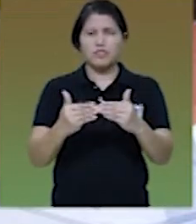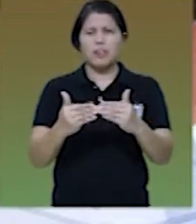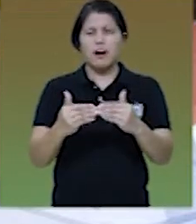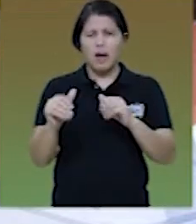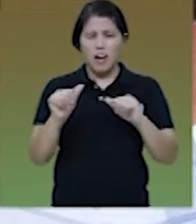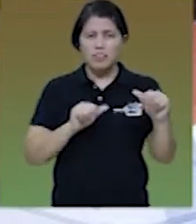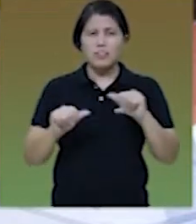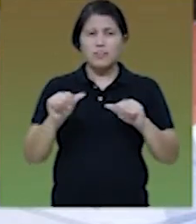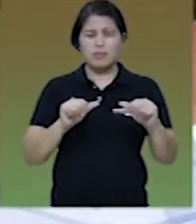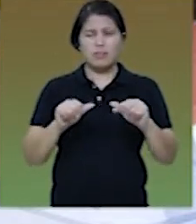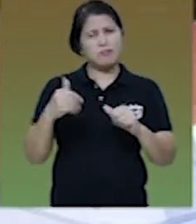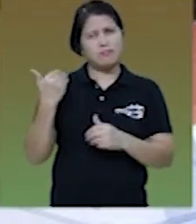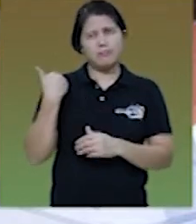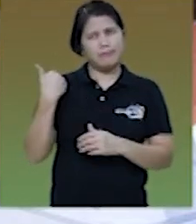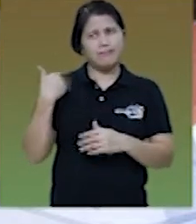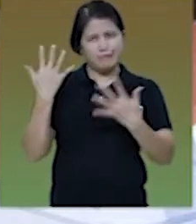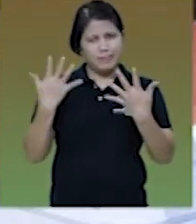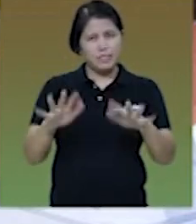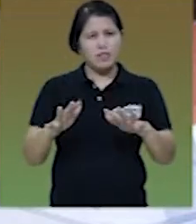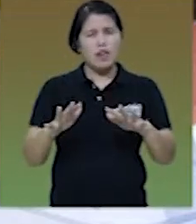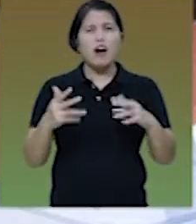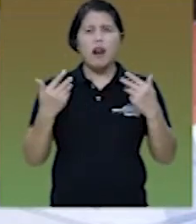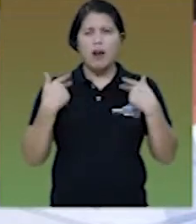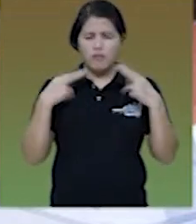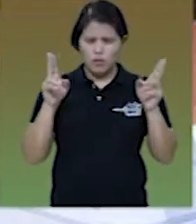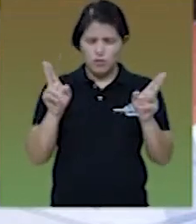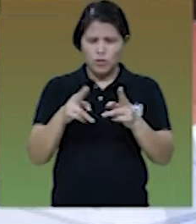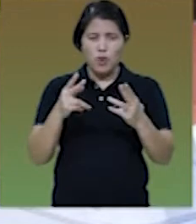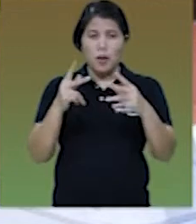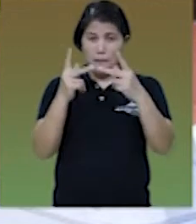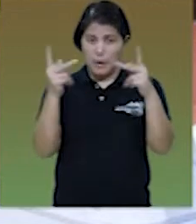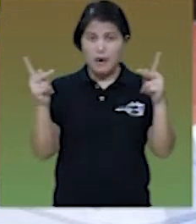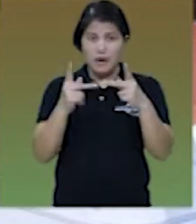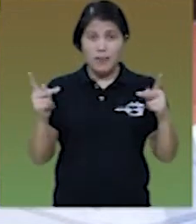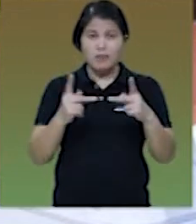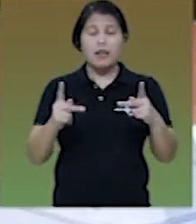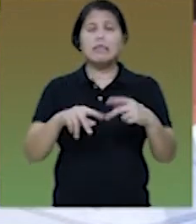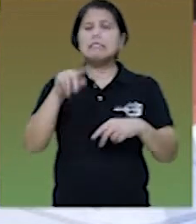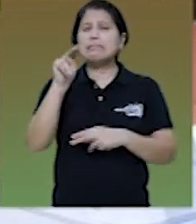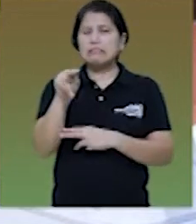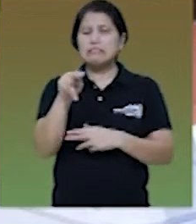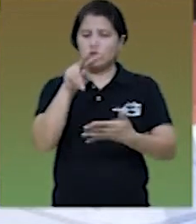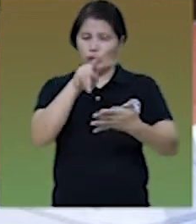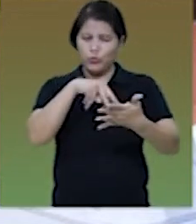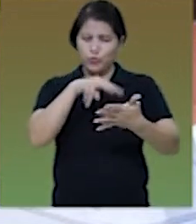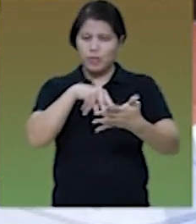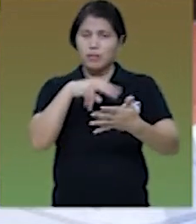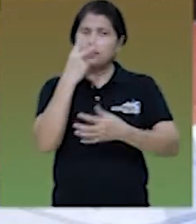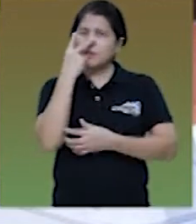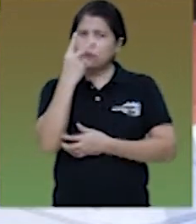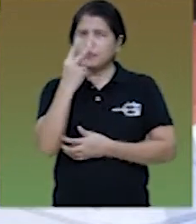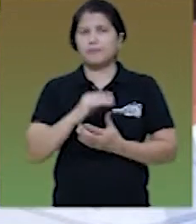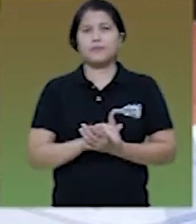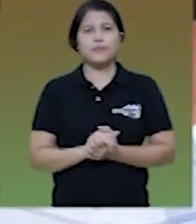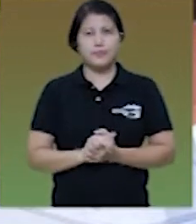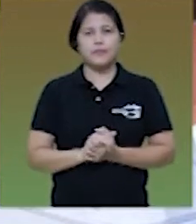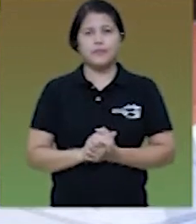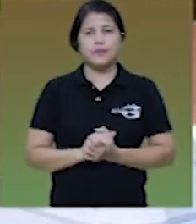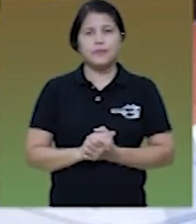activity I haven't done yet. There is a short paragraph here that I need to read. Look,